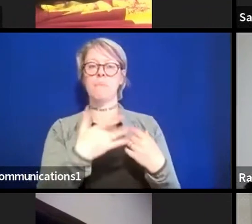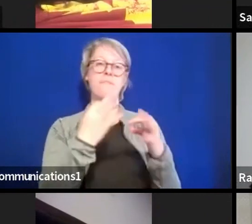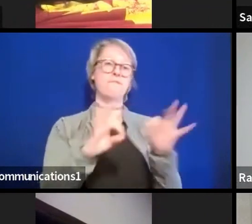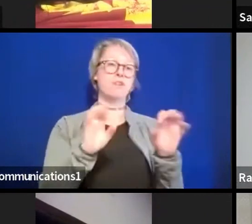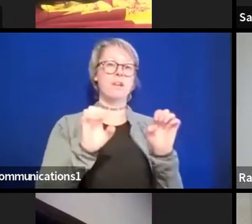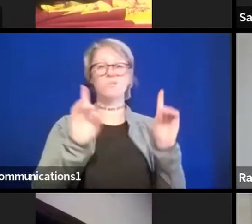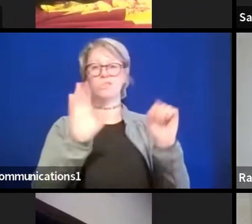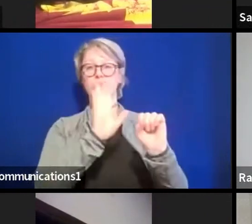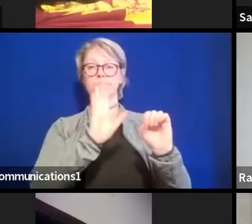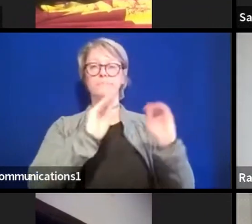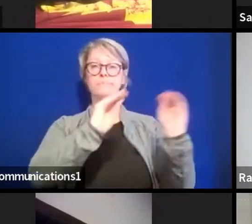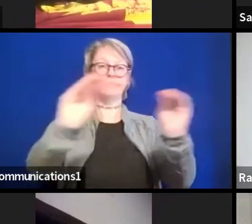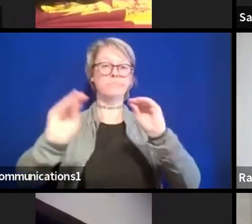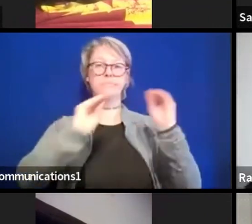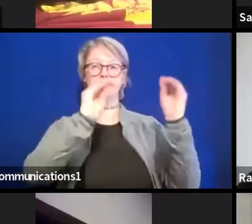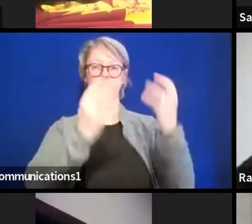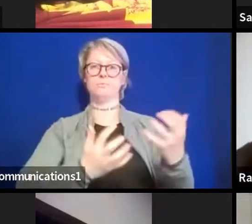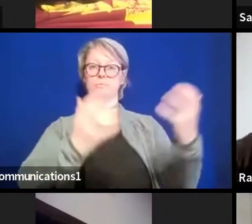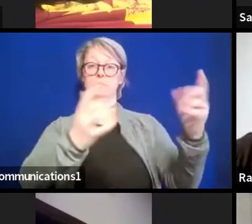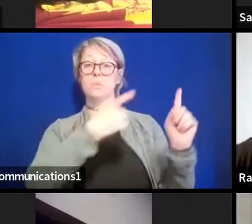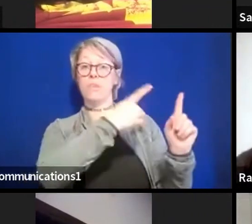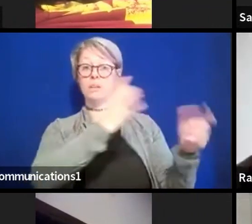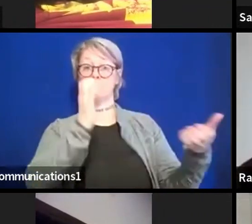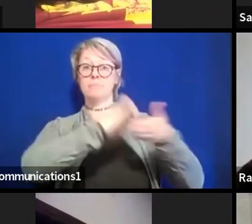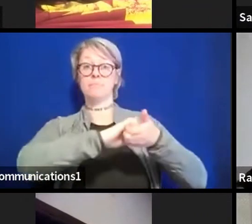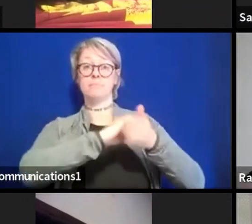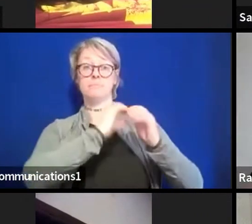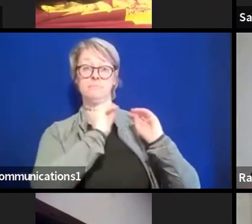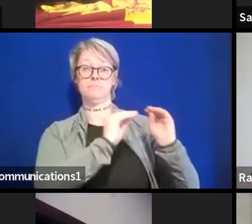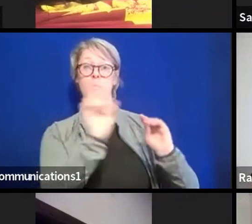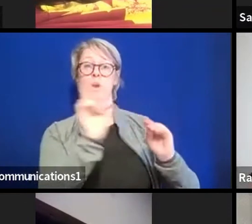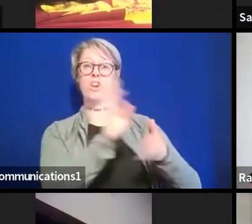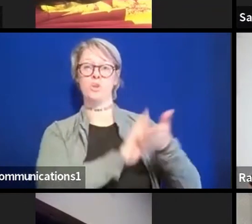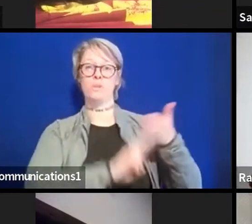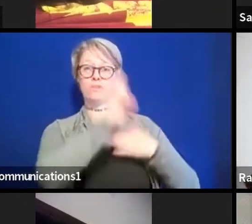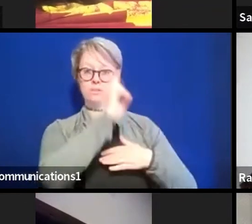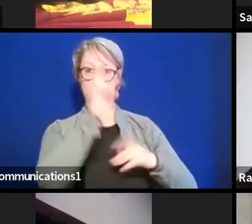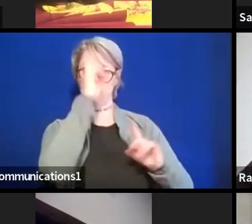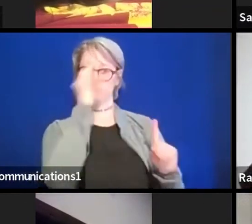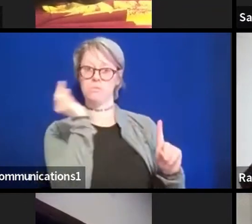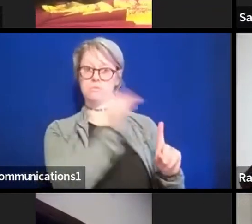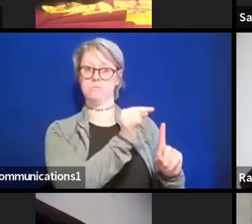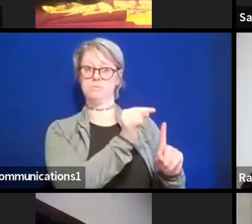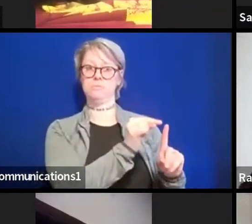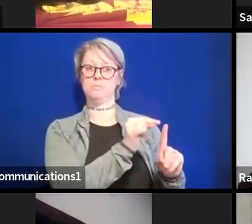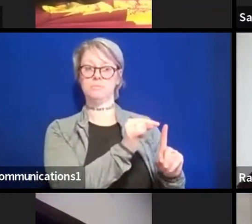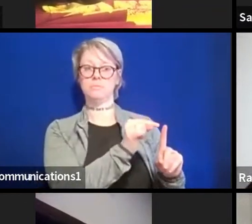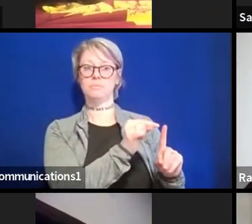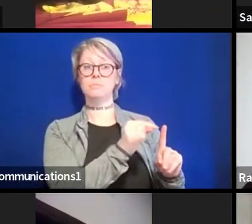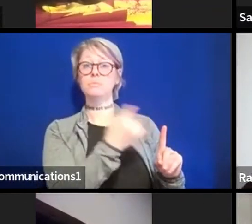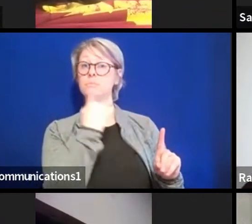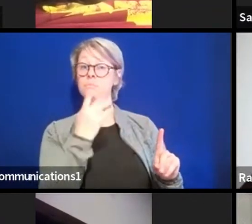educational talks. So they talked to the local university hospital, and they said they'd come in